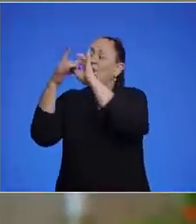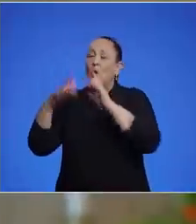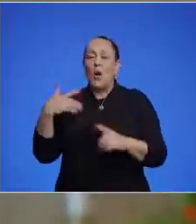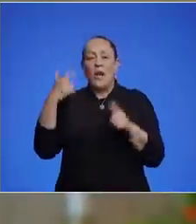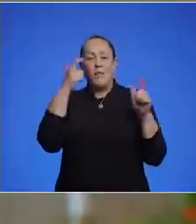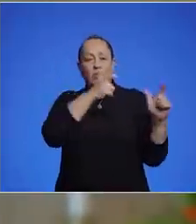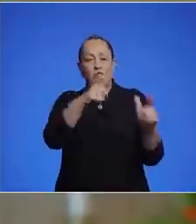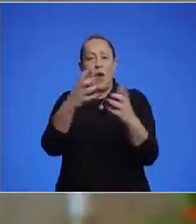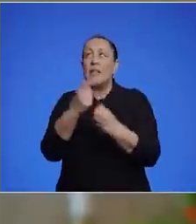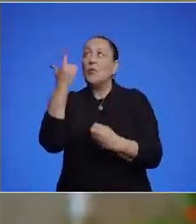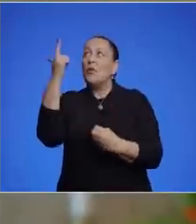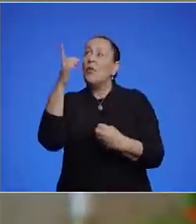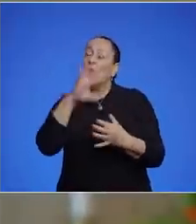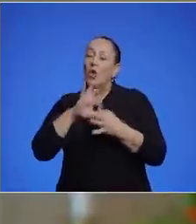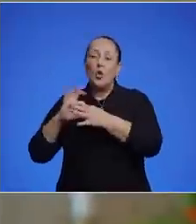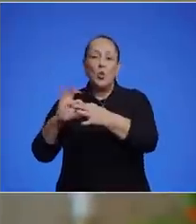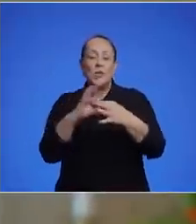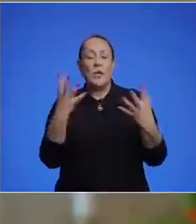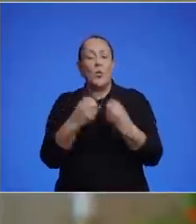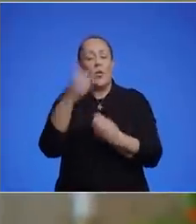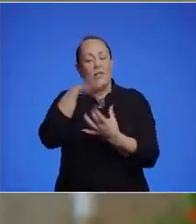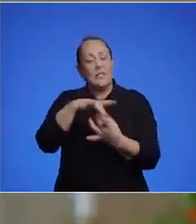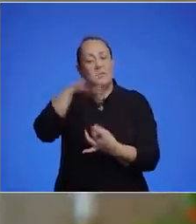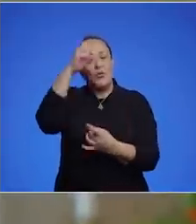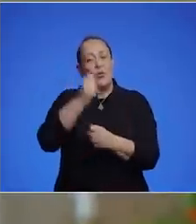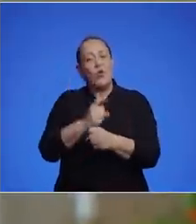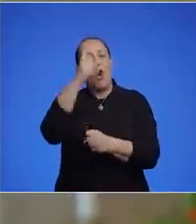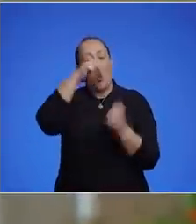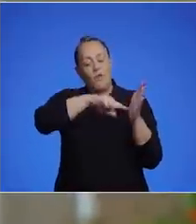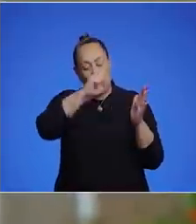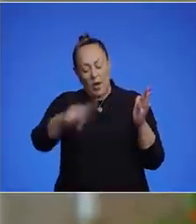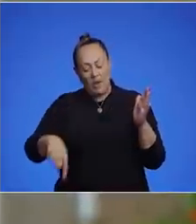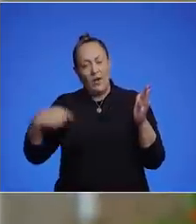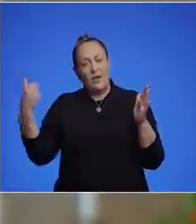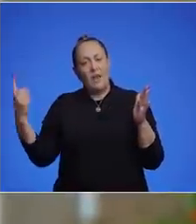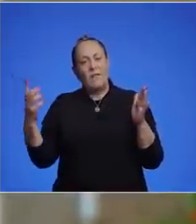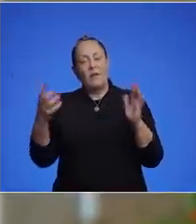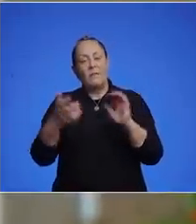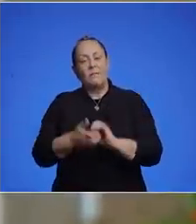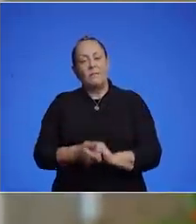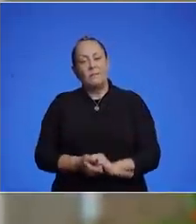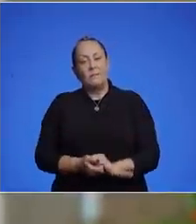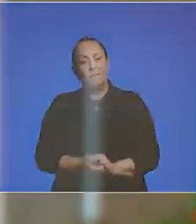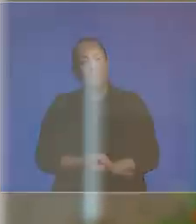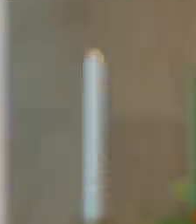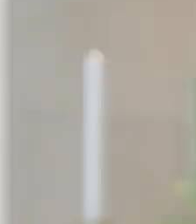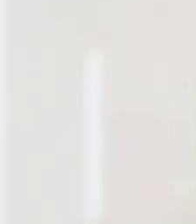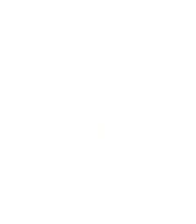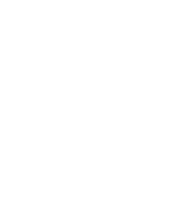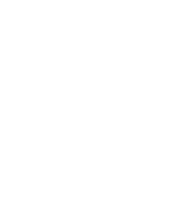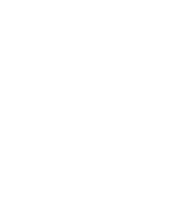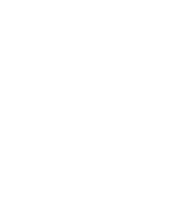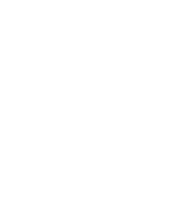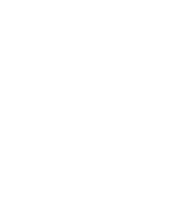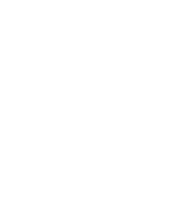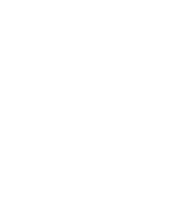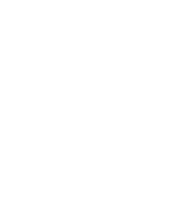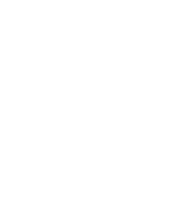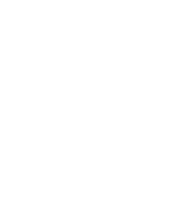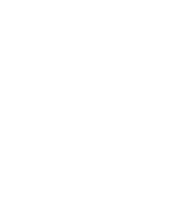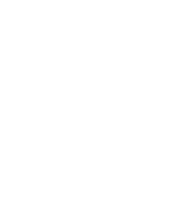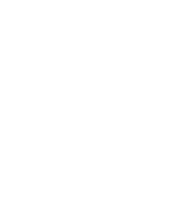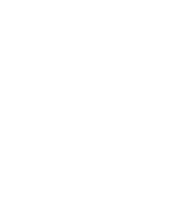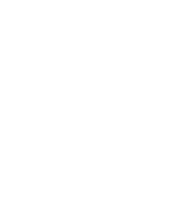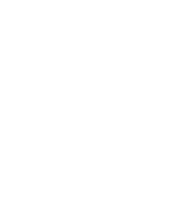heaven, who lives and reigns with you in unity of the Holy Spirit, one God, forever and ever. Amen.